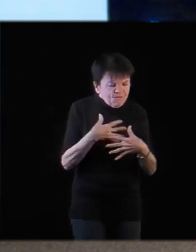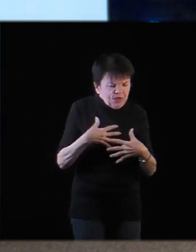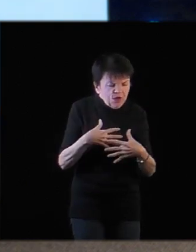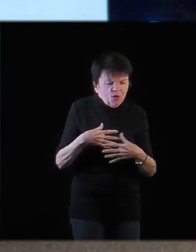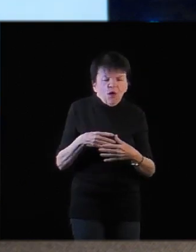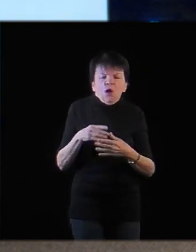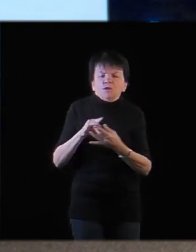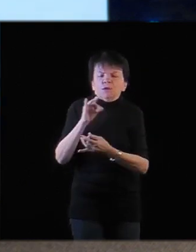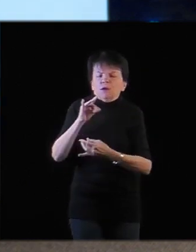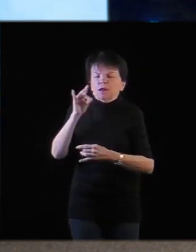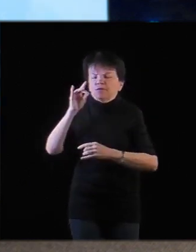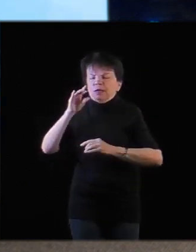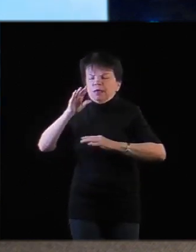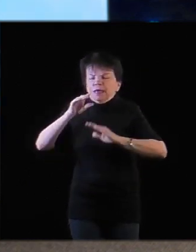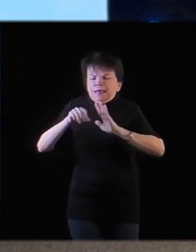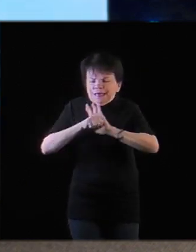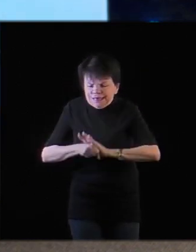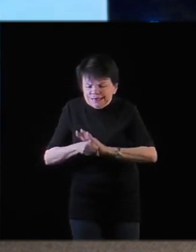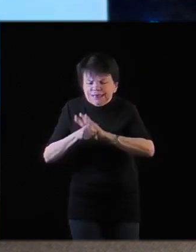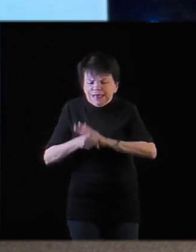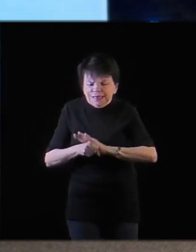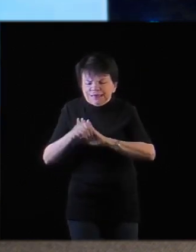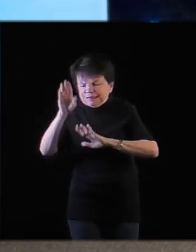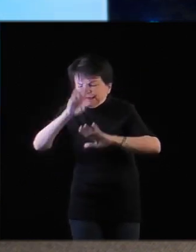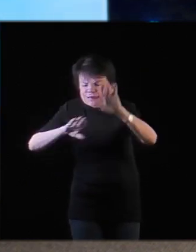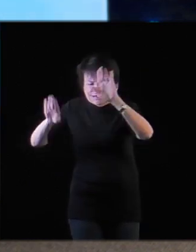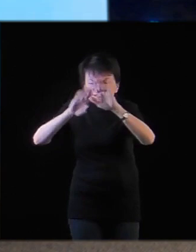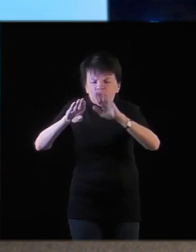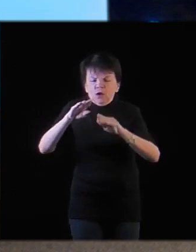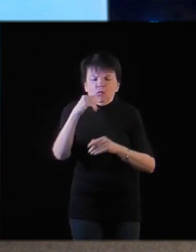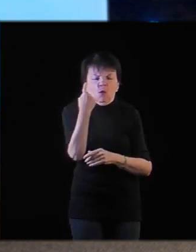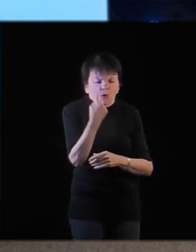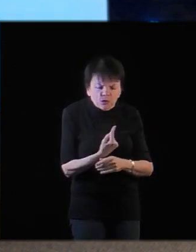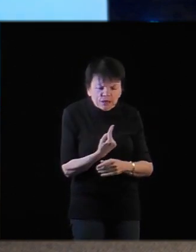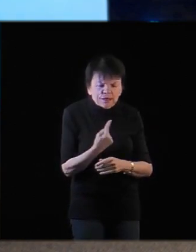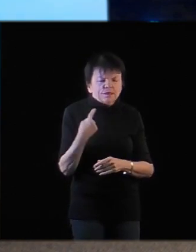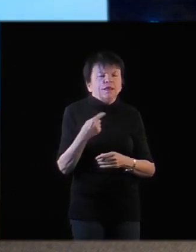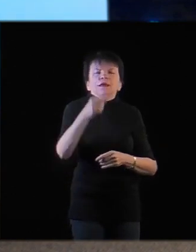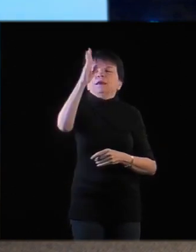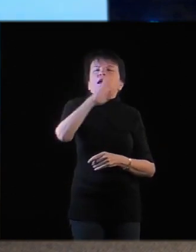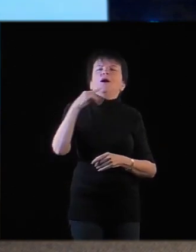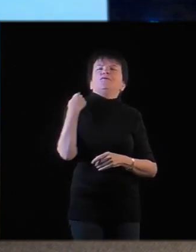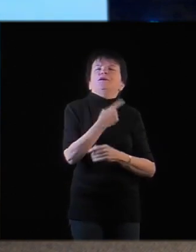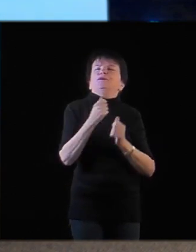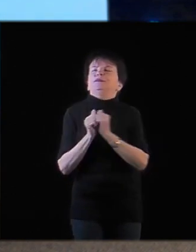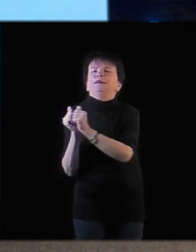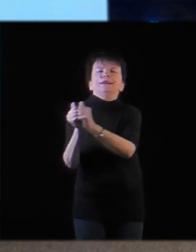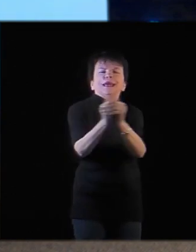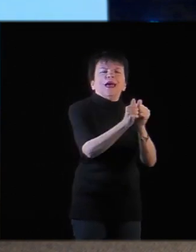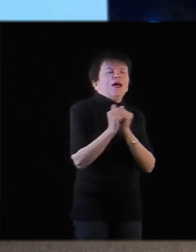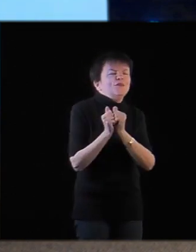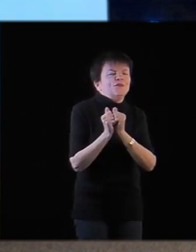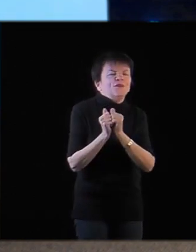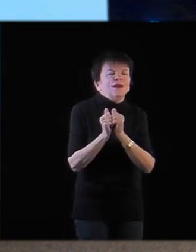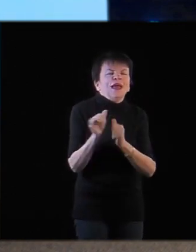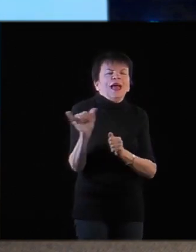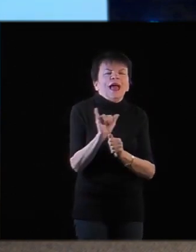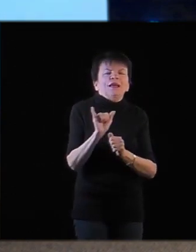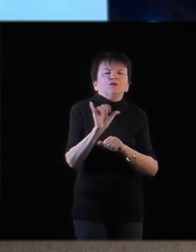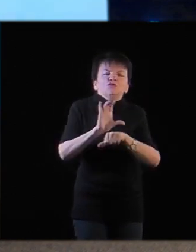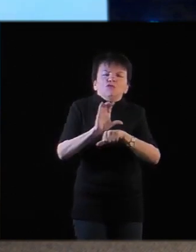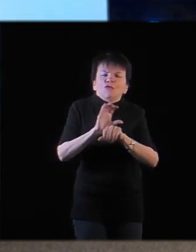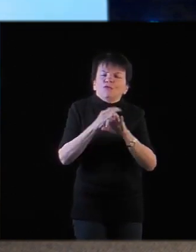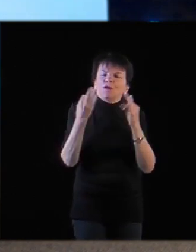of anxiety, the spirit of loneliness. God, we are together as a church family and you are there in the